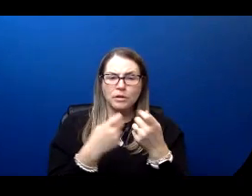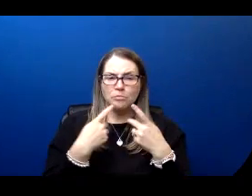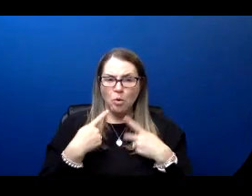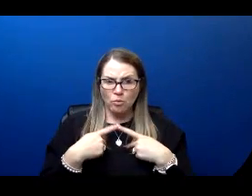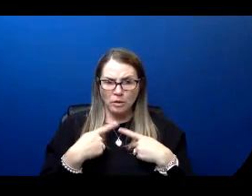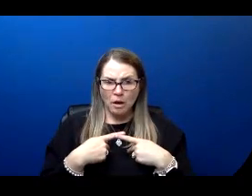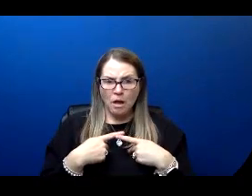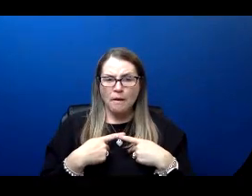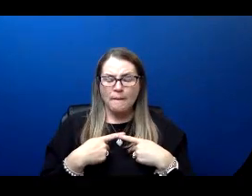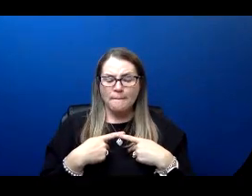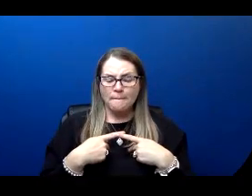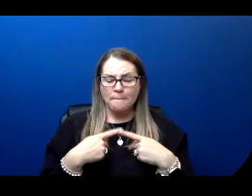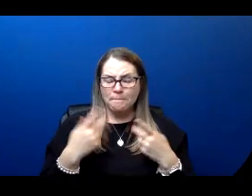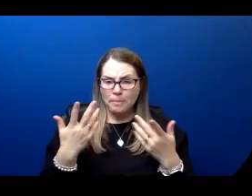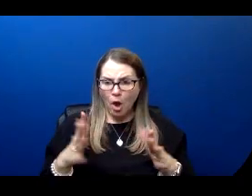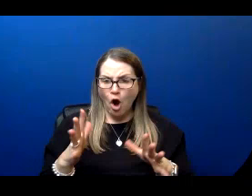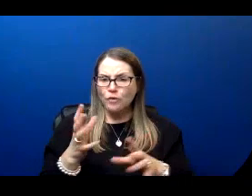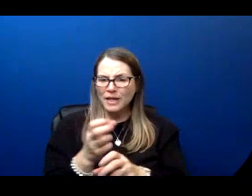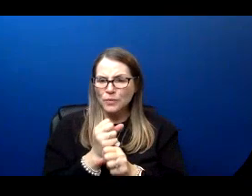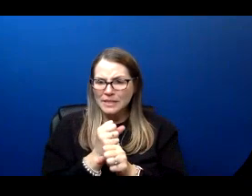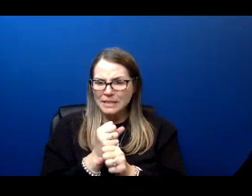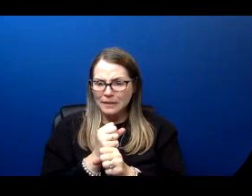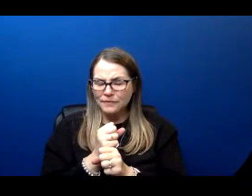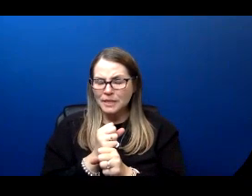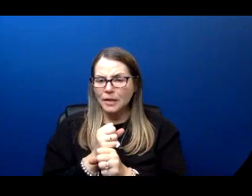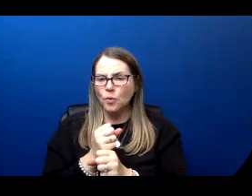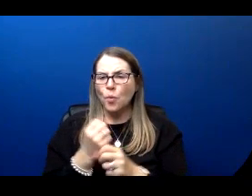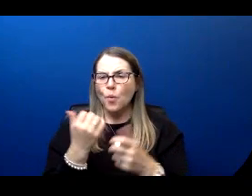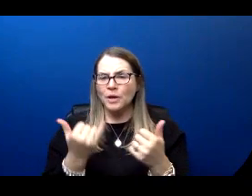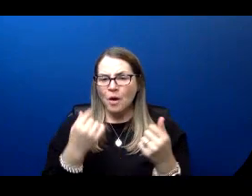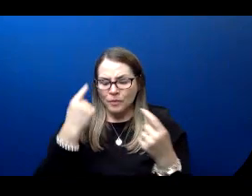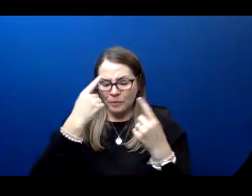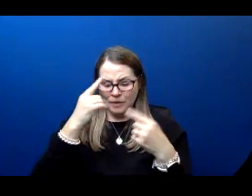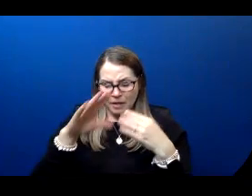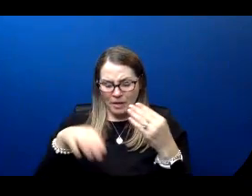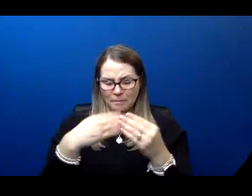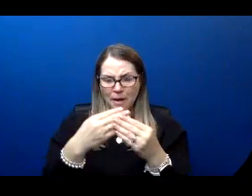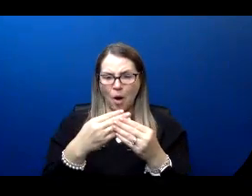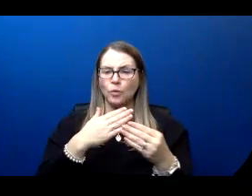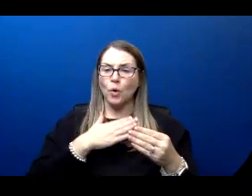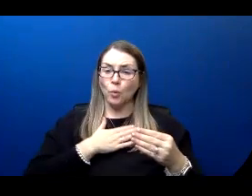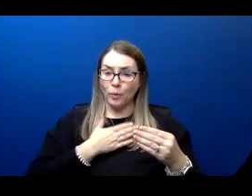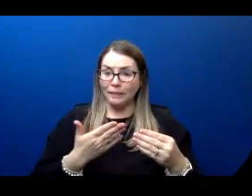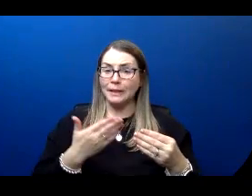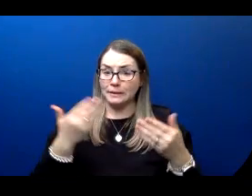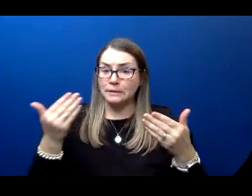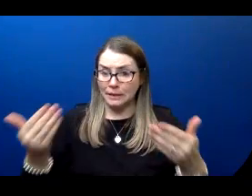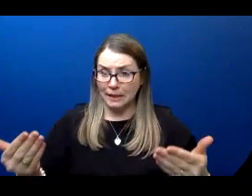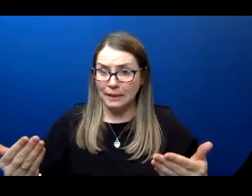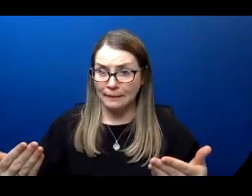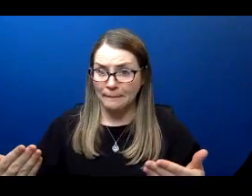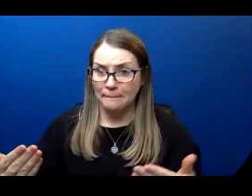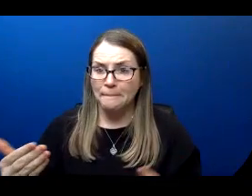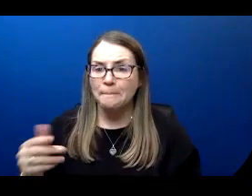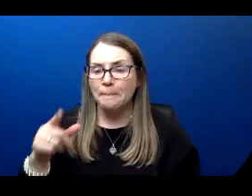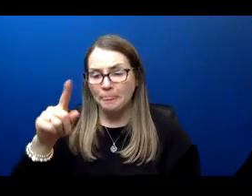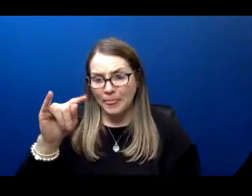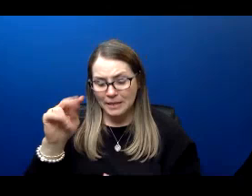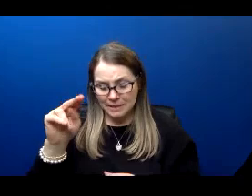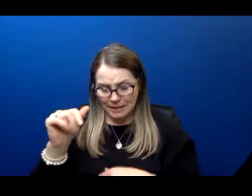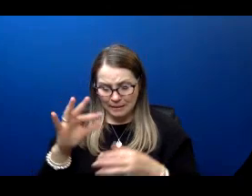They had already, received it, or, now they were thinking about it and willing to get it. Such as Tina mentioned earlier,